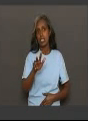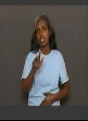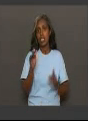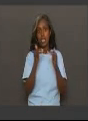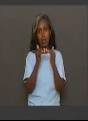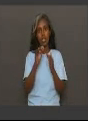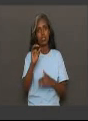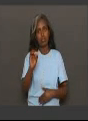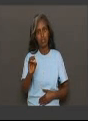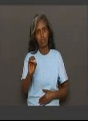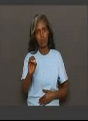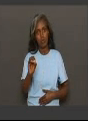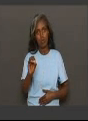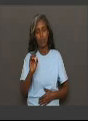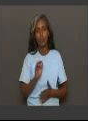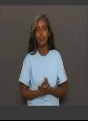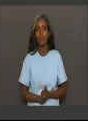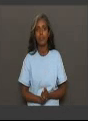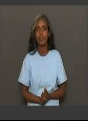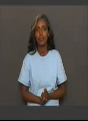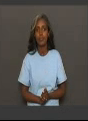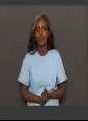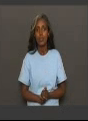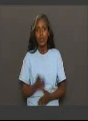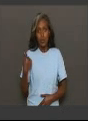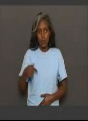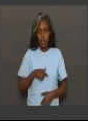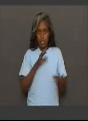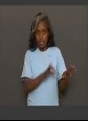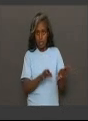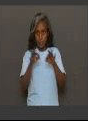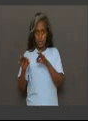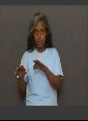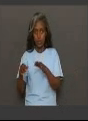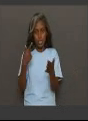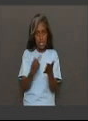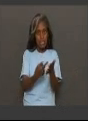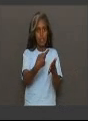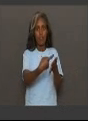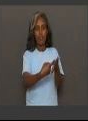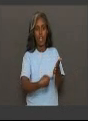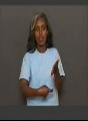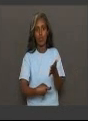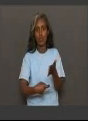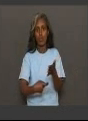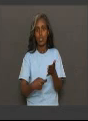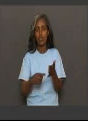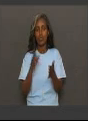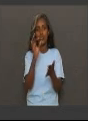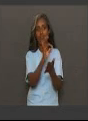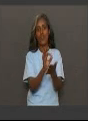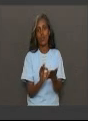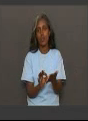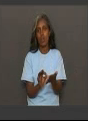3 equals 0, we substitute these values into the